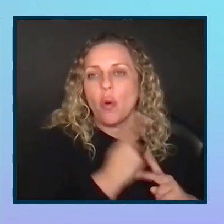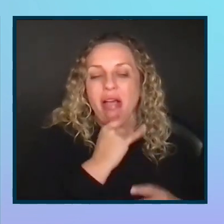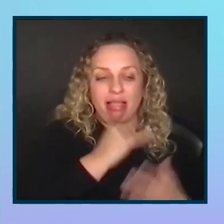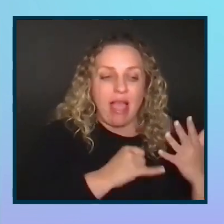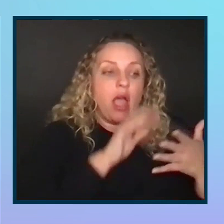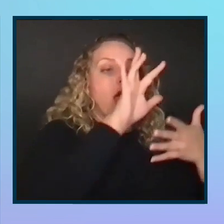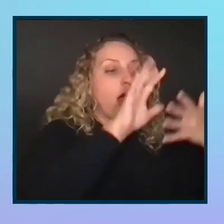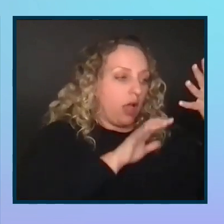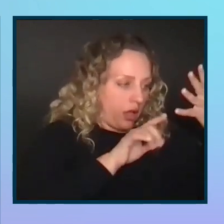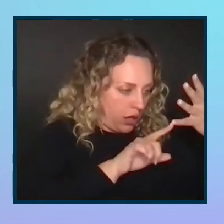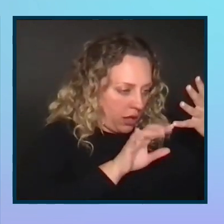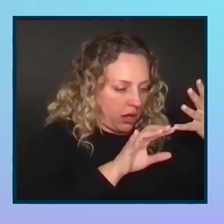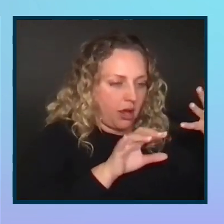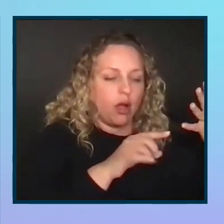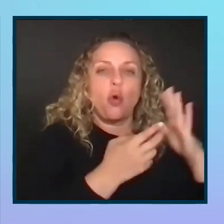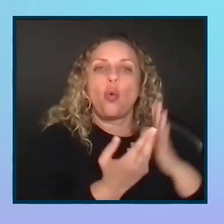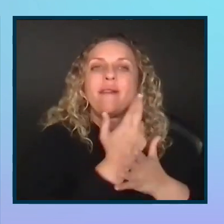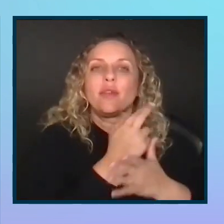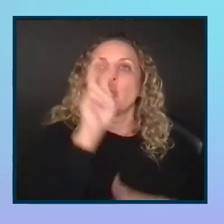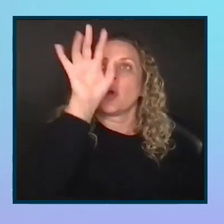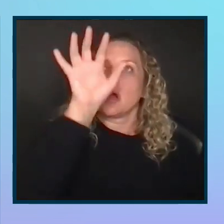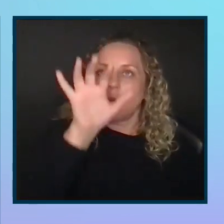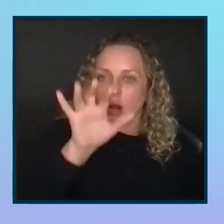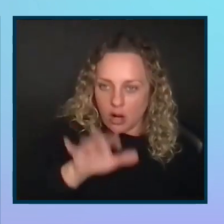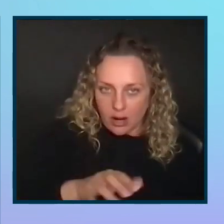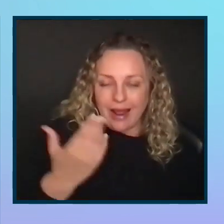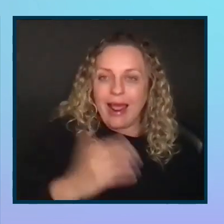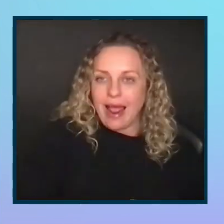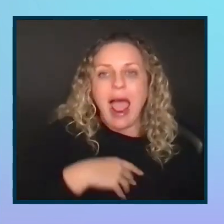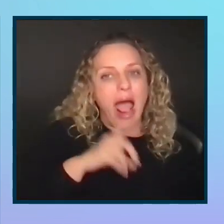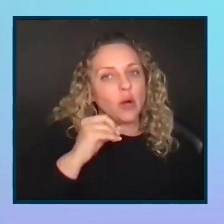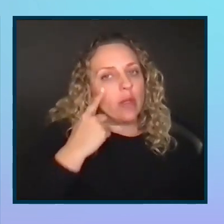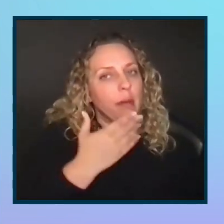step, being able to review all that content, I do think that the